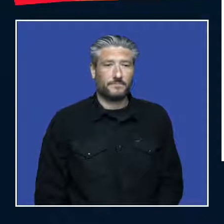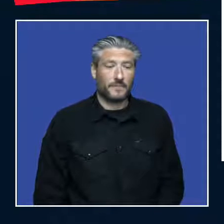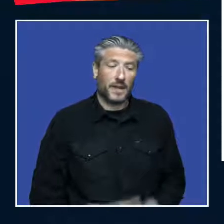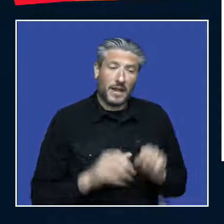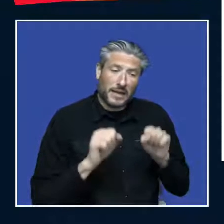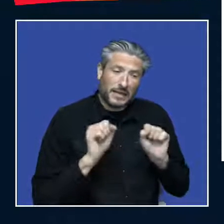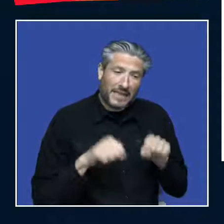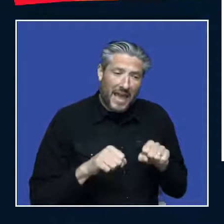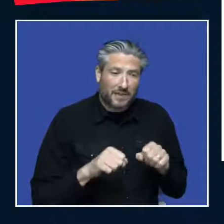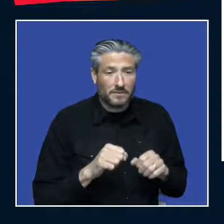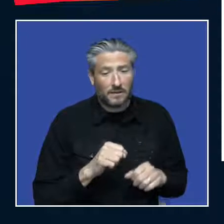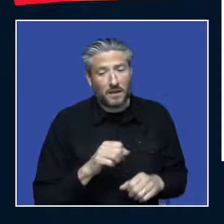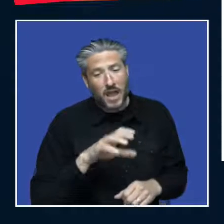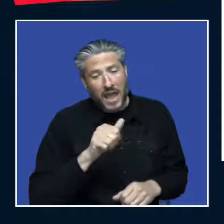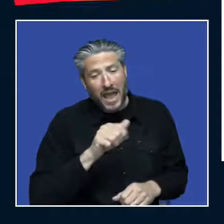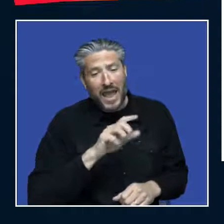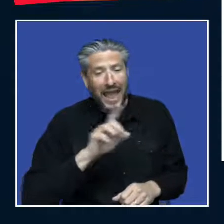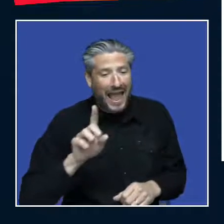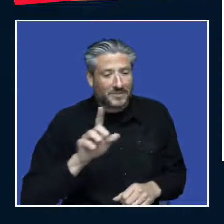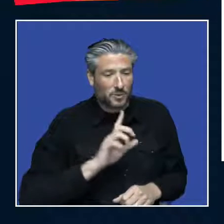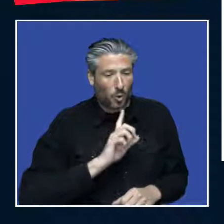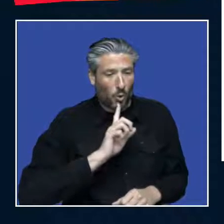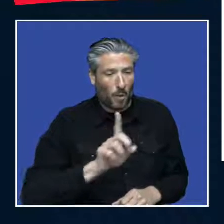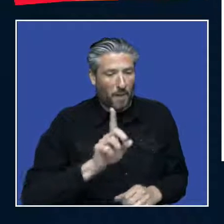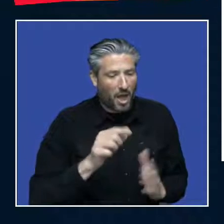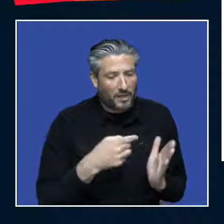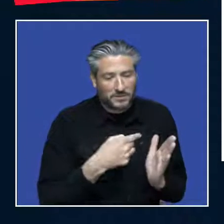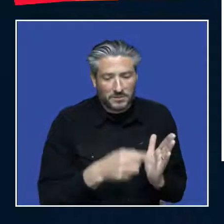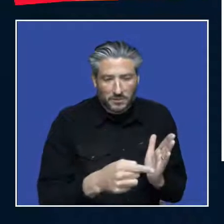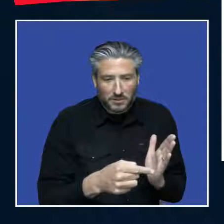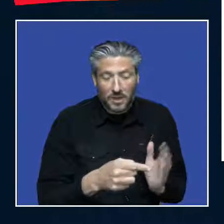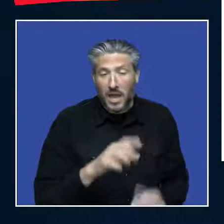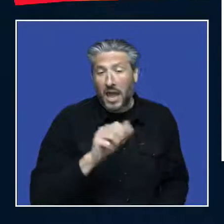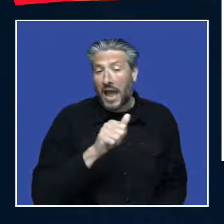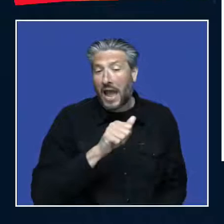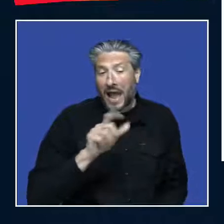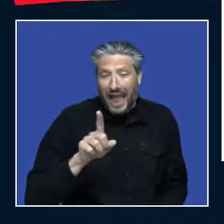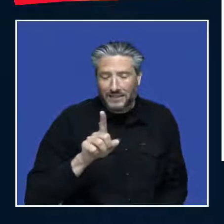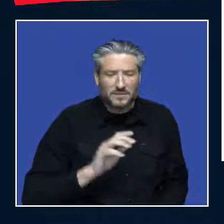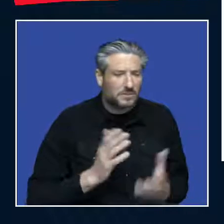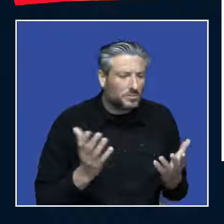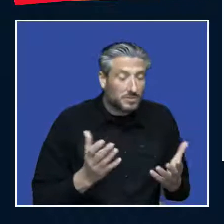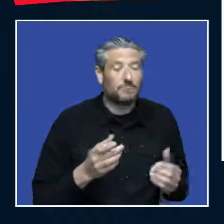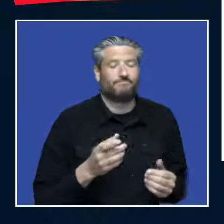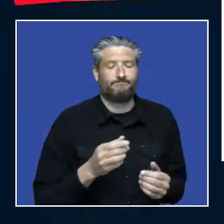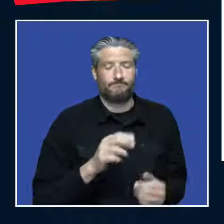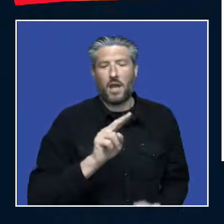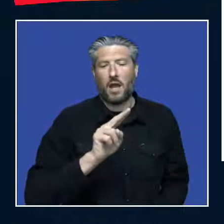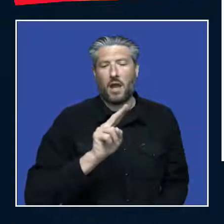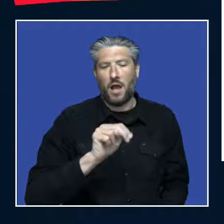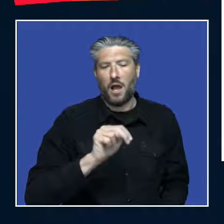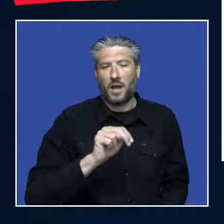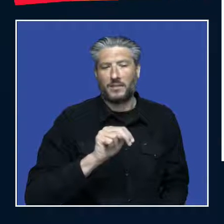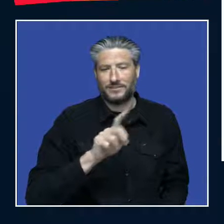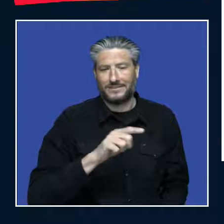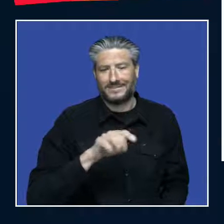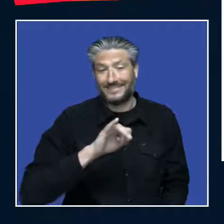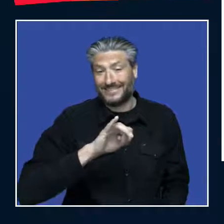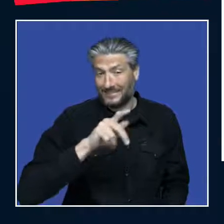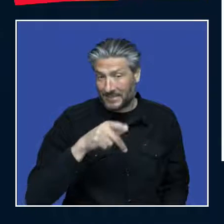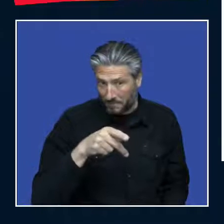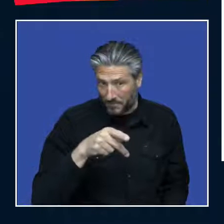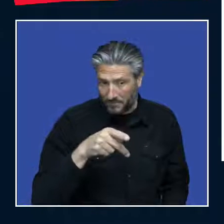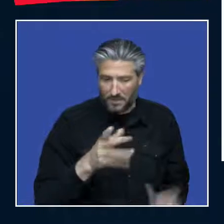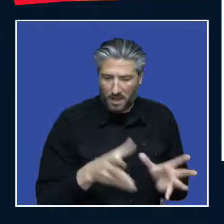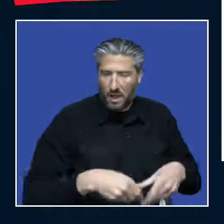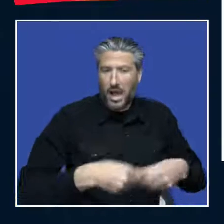add command will also unzip it. And it can also curve from URLs and then unzip it for you. So the best practice